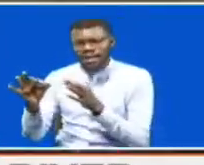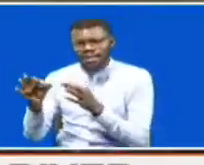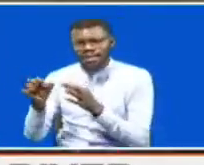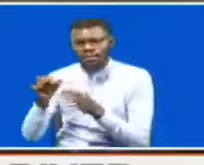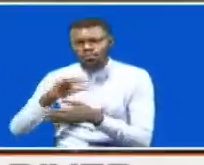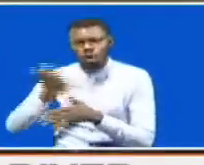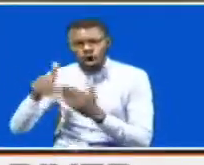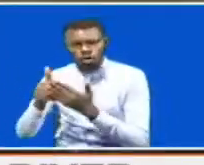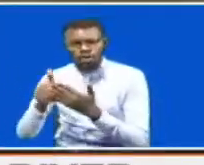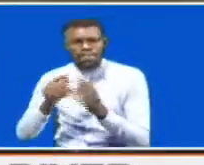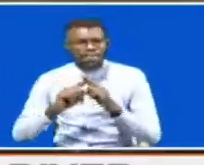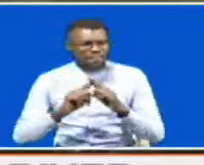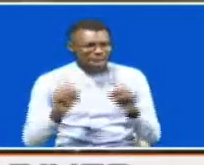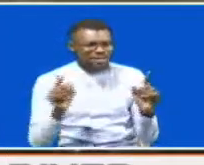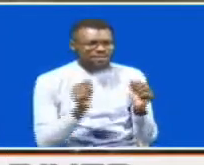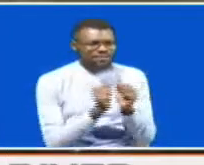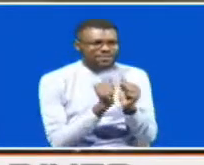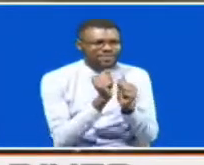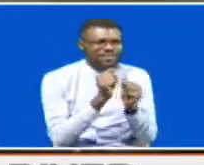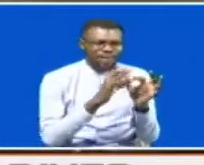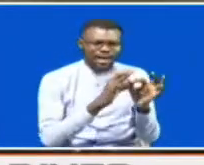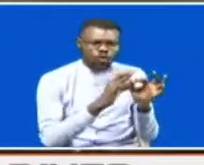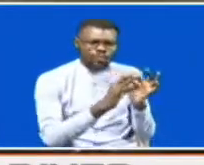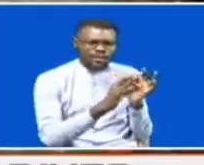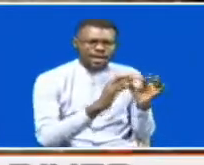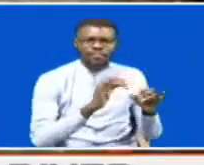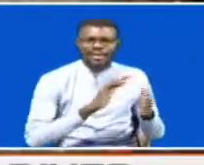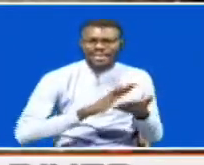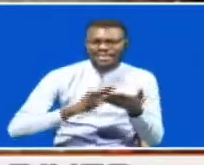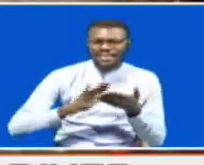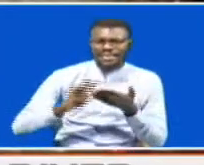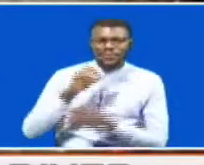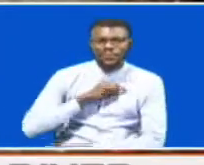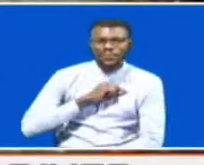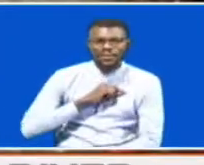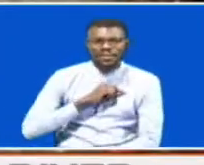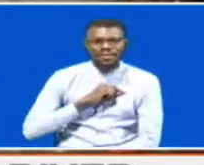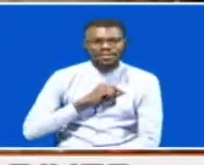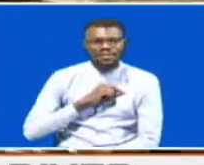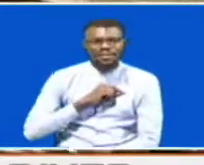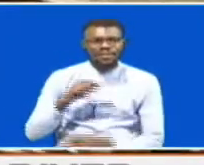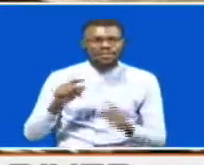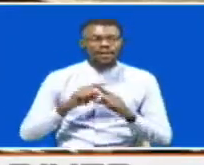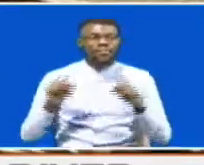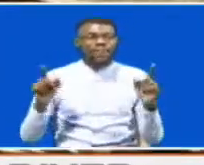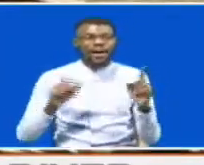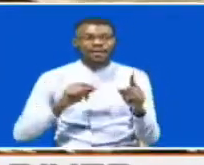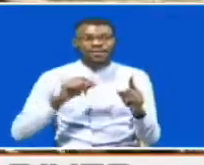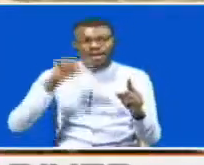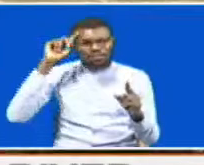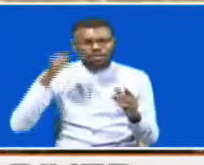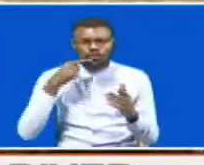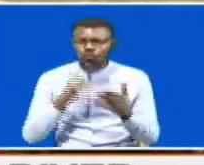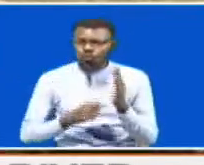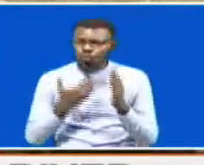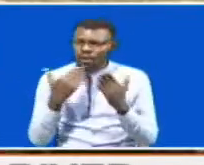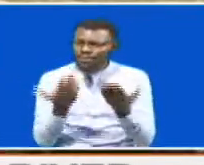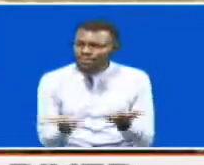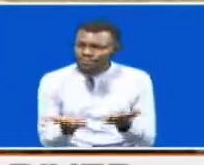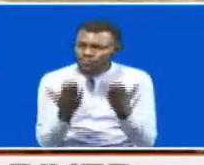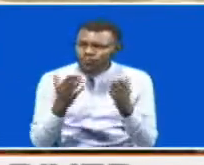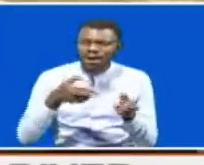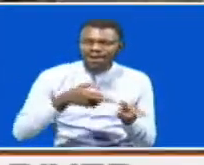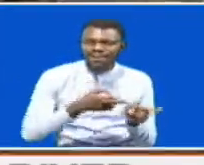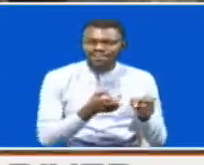kilometers of the river have been cleaned. The government says it is seeking to restore the ecosystem of rivers